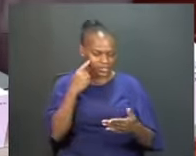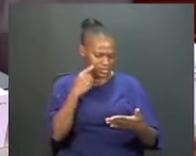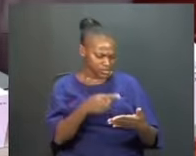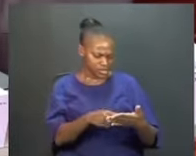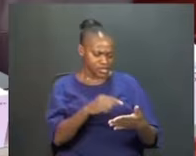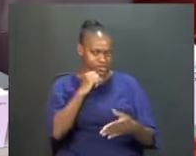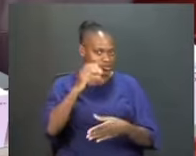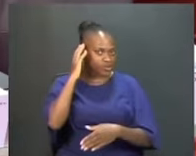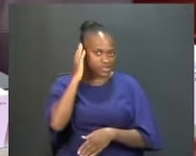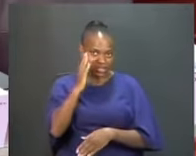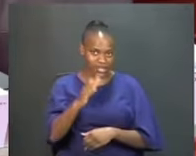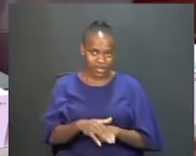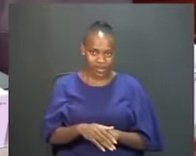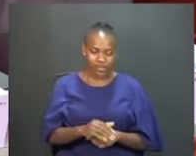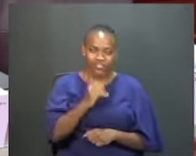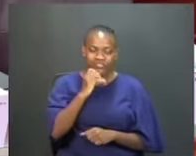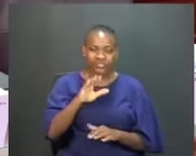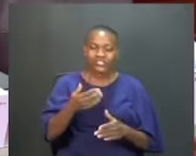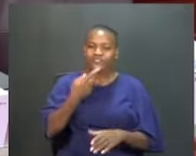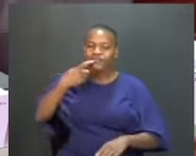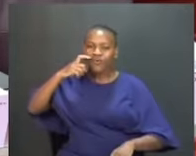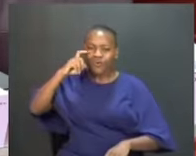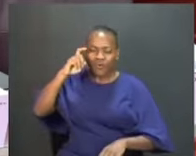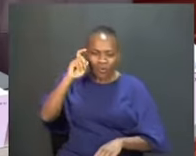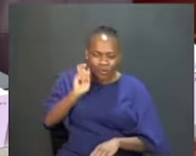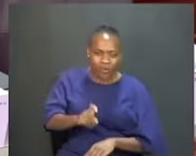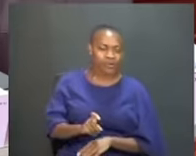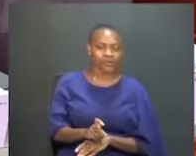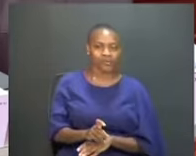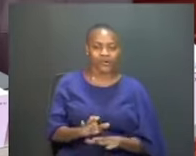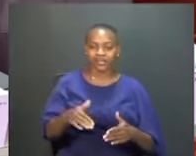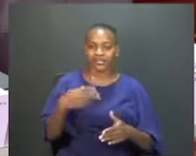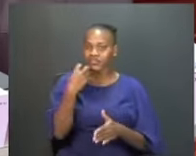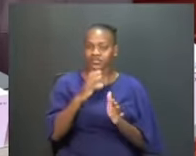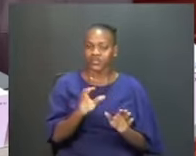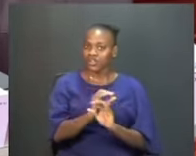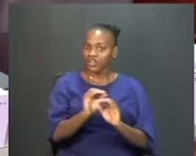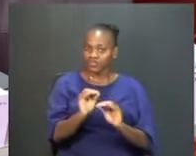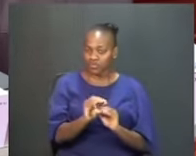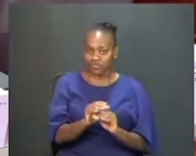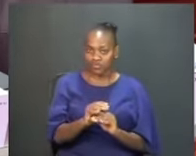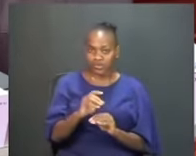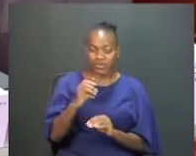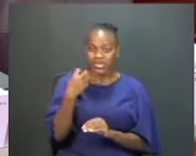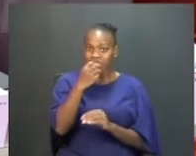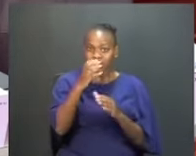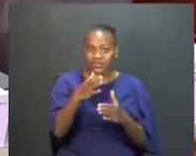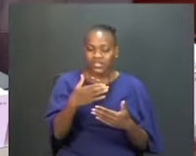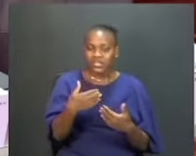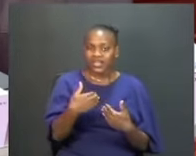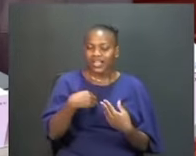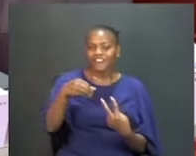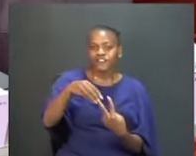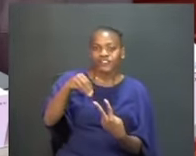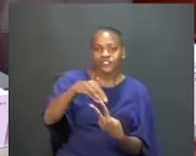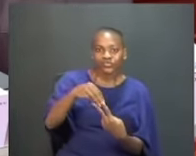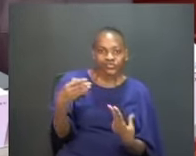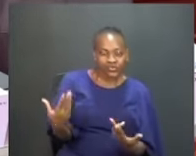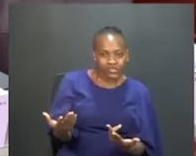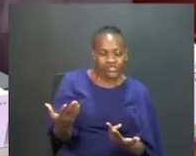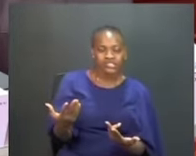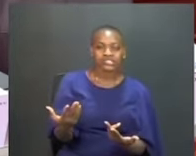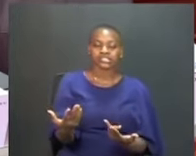doesn't provide a mandatory obligation on the Speaker. Mr. Speaker has a discretion, and that discretion is to suggest